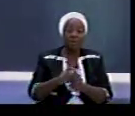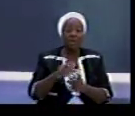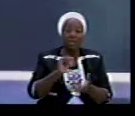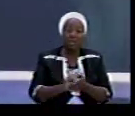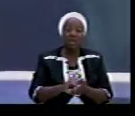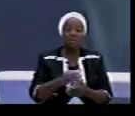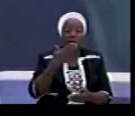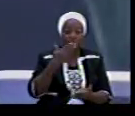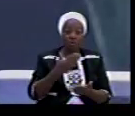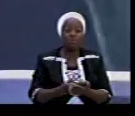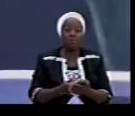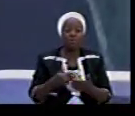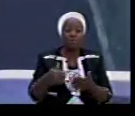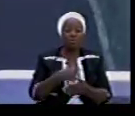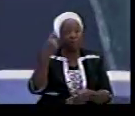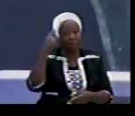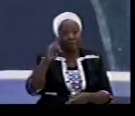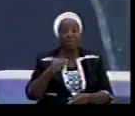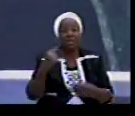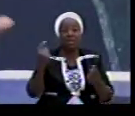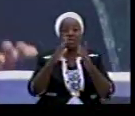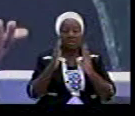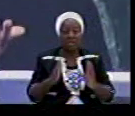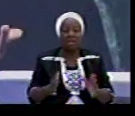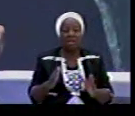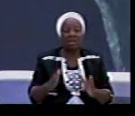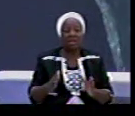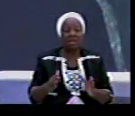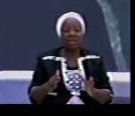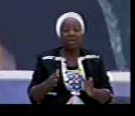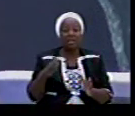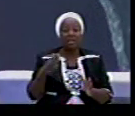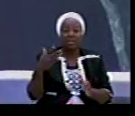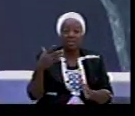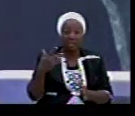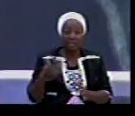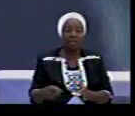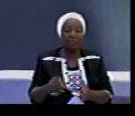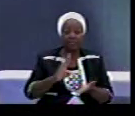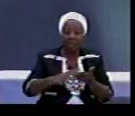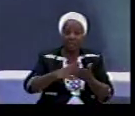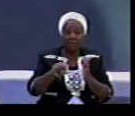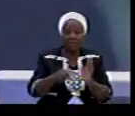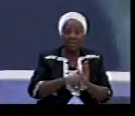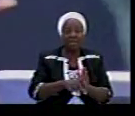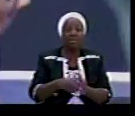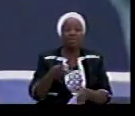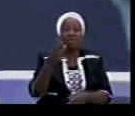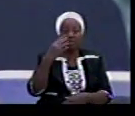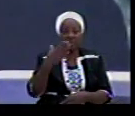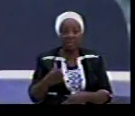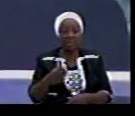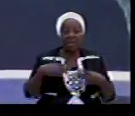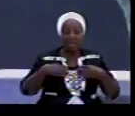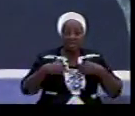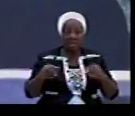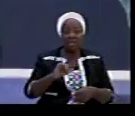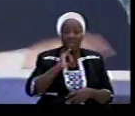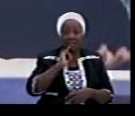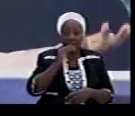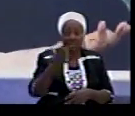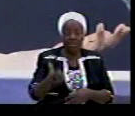available. Good news for the sick, healing is available. Good news for the